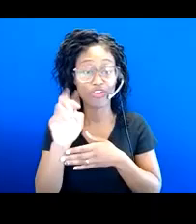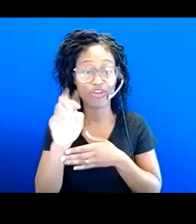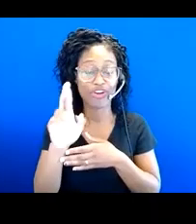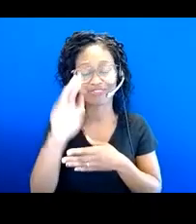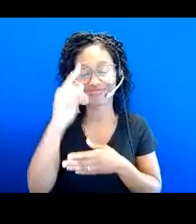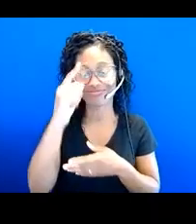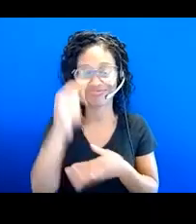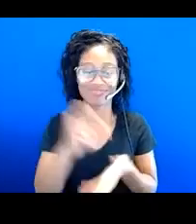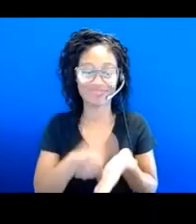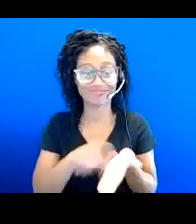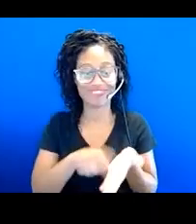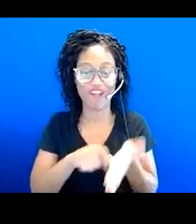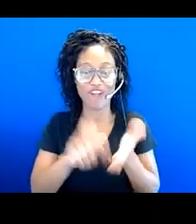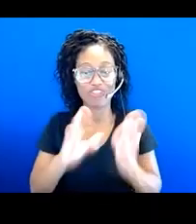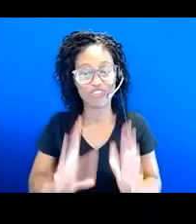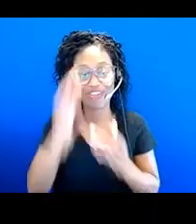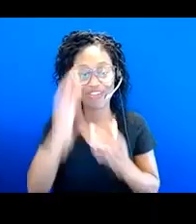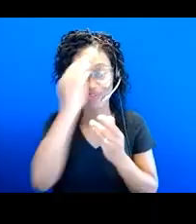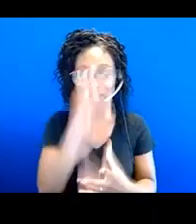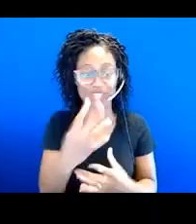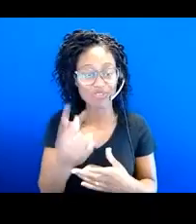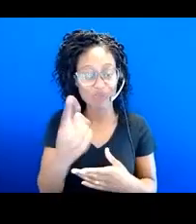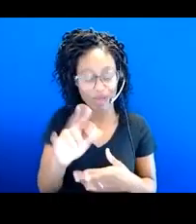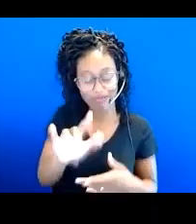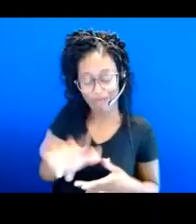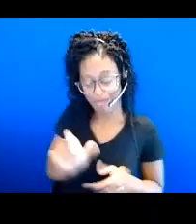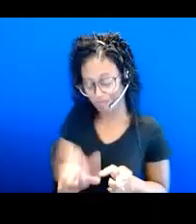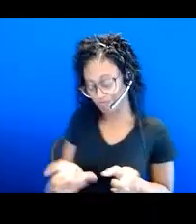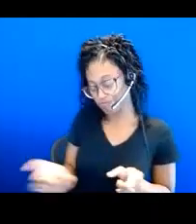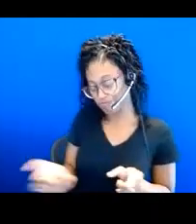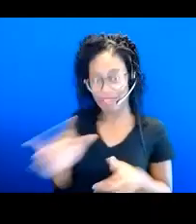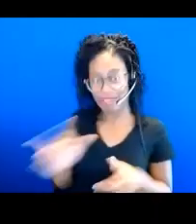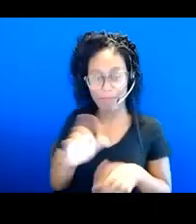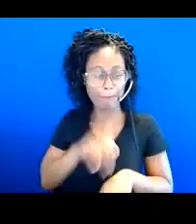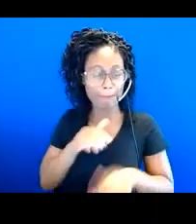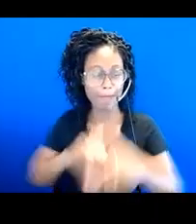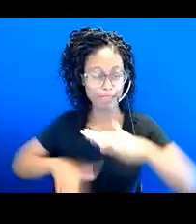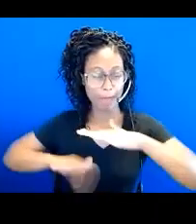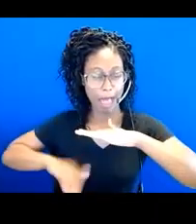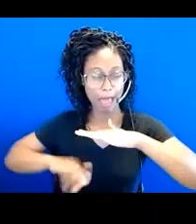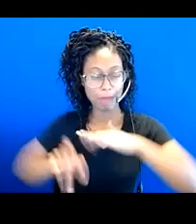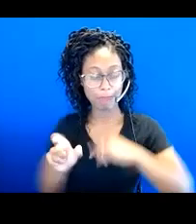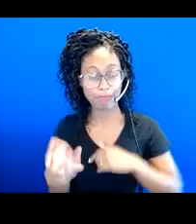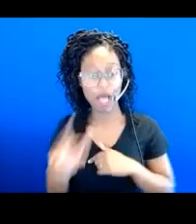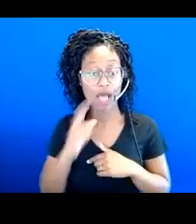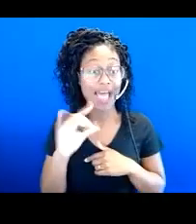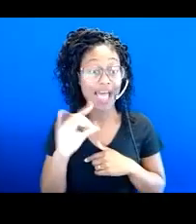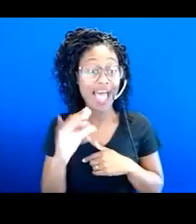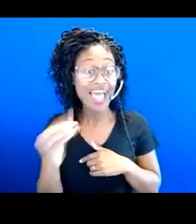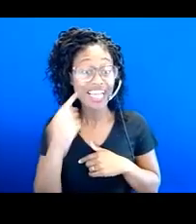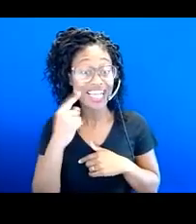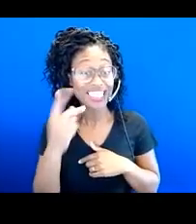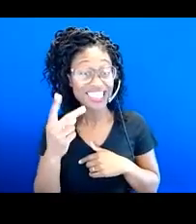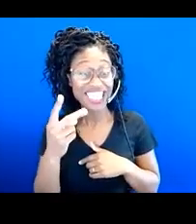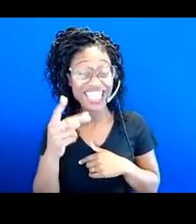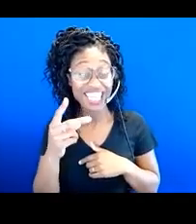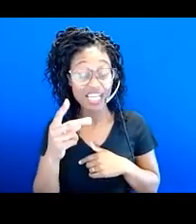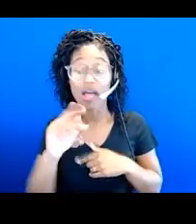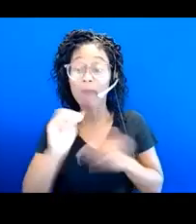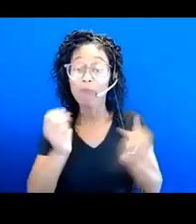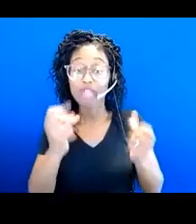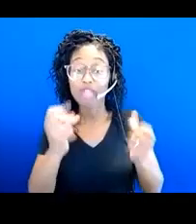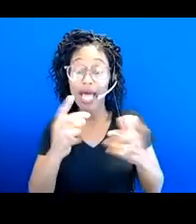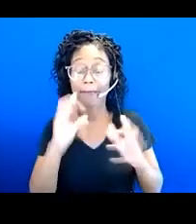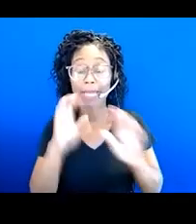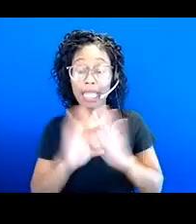buttons. Full multimedia capabilities in here also. And here the author has used external links. It's another thing